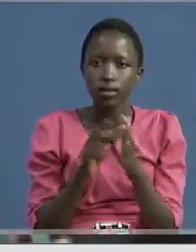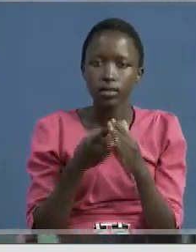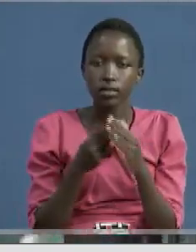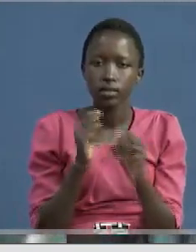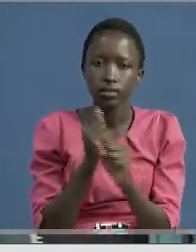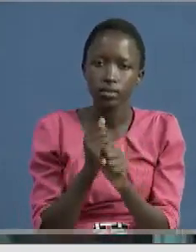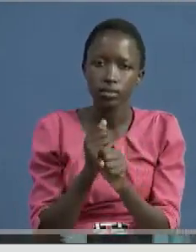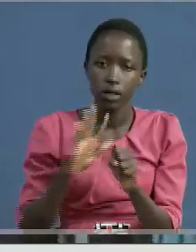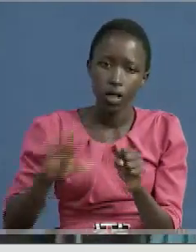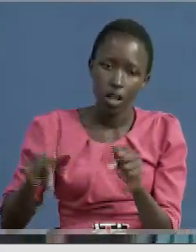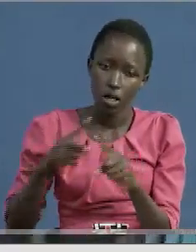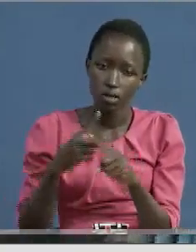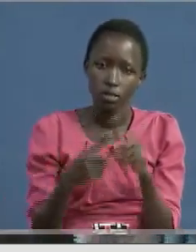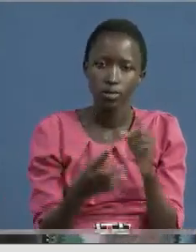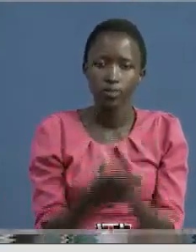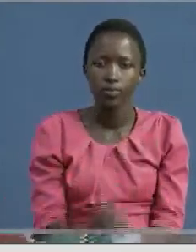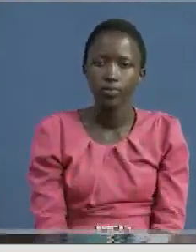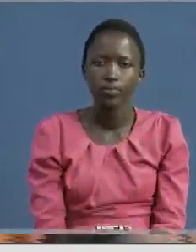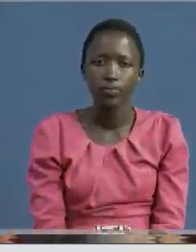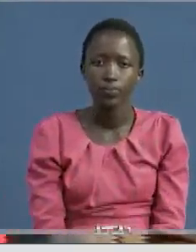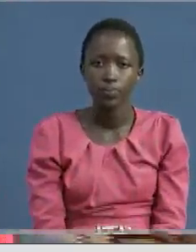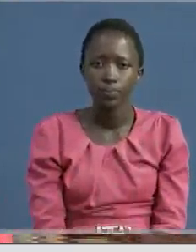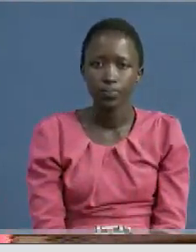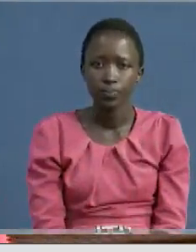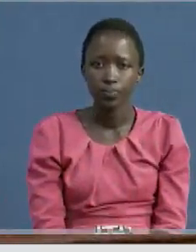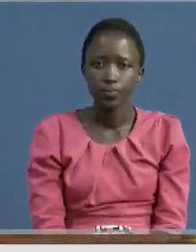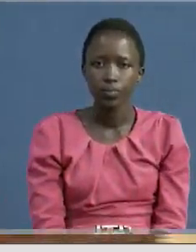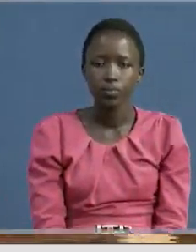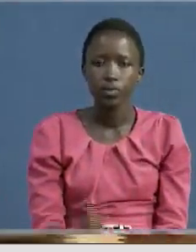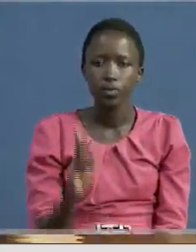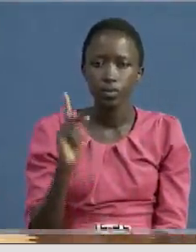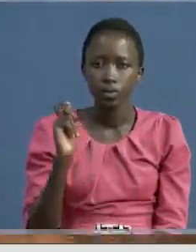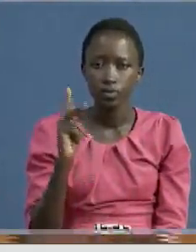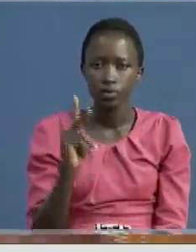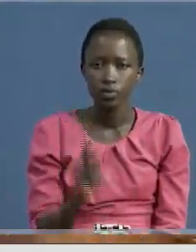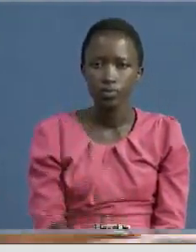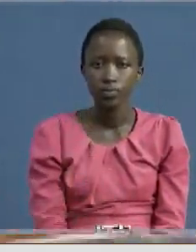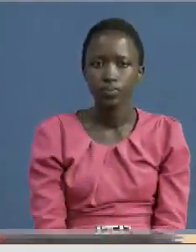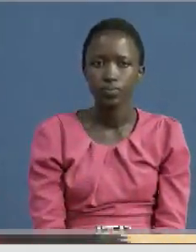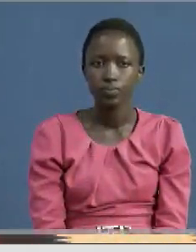conducted last year. Jamie Kiboi, KUTV.